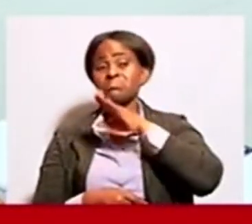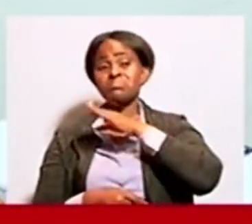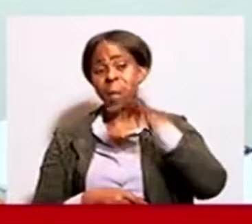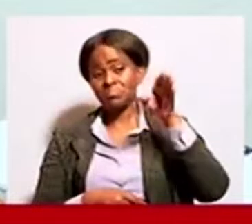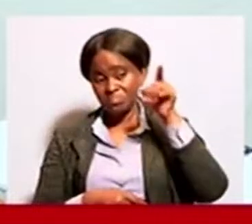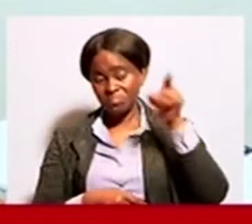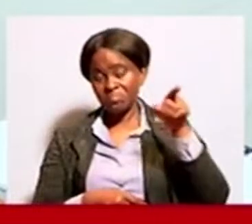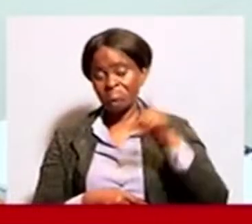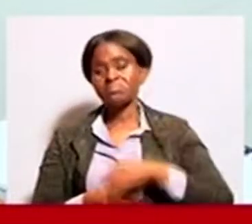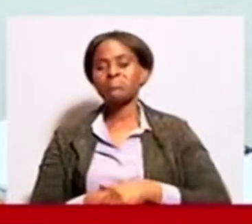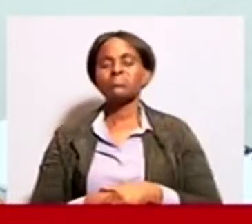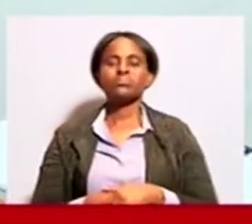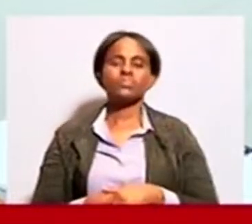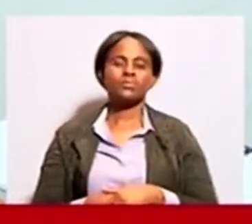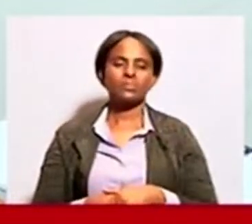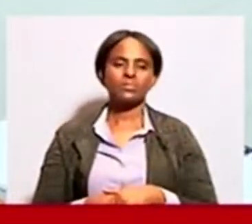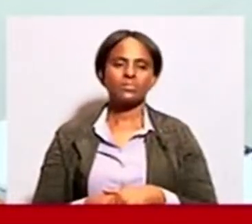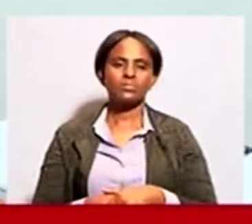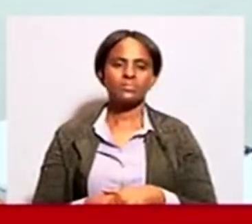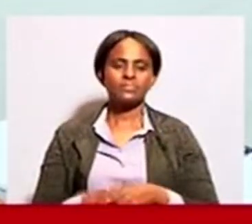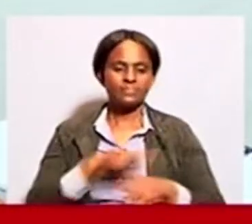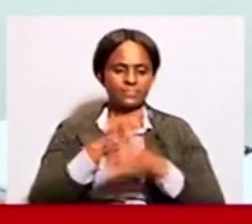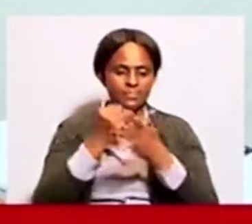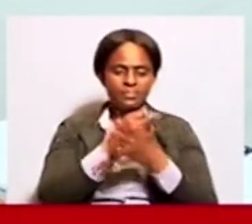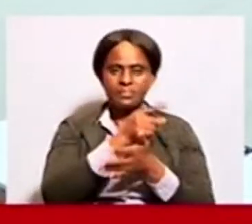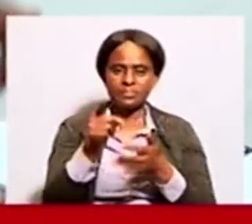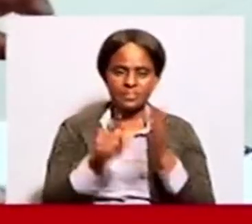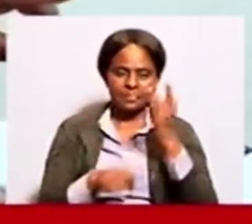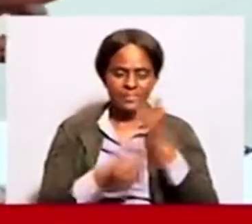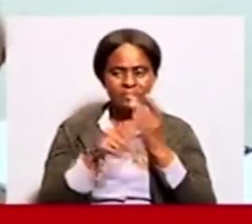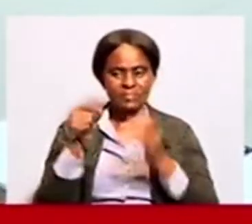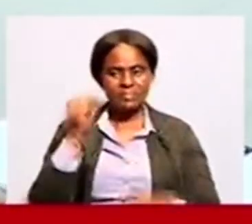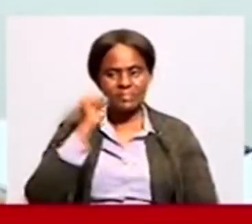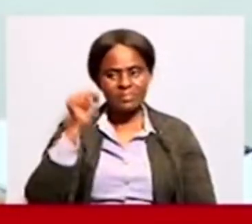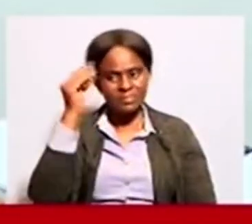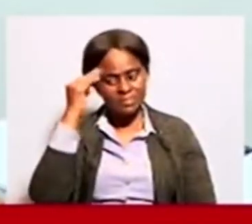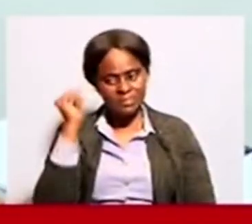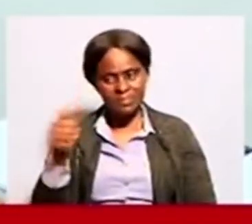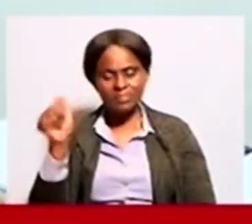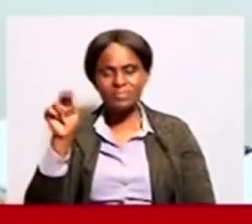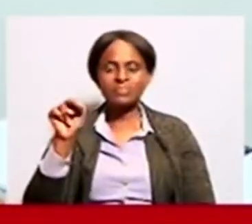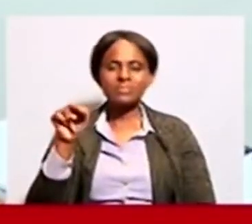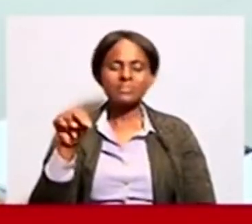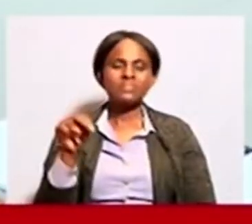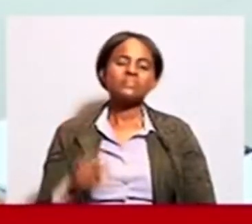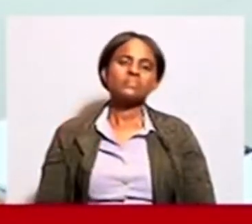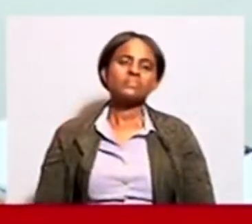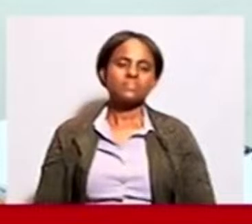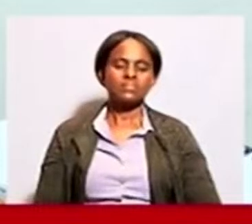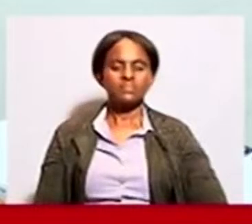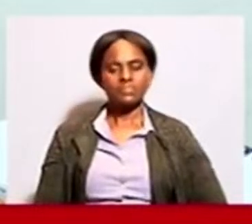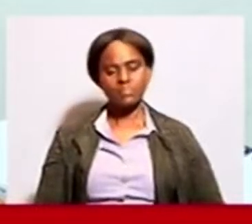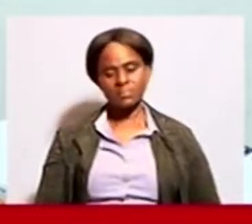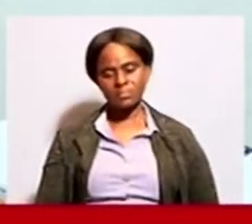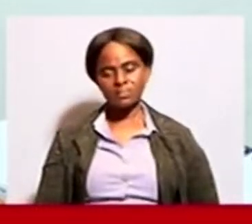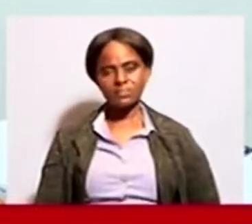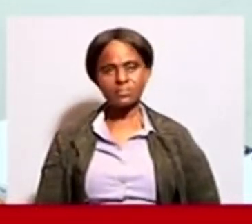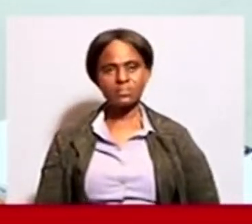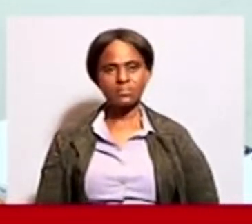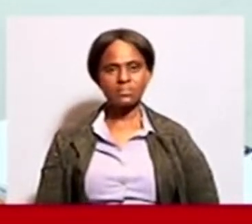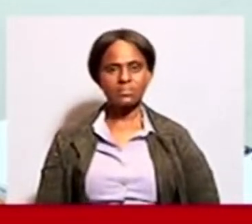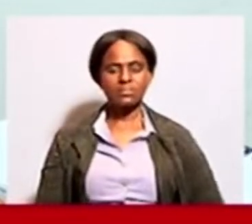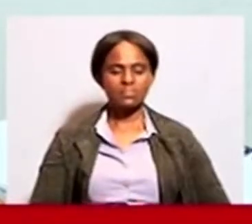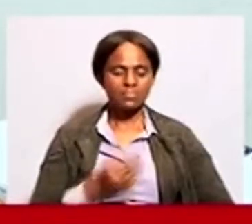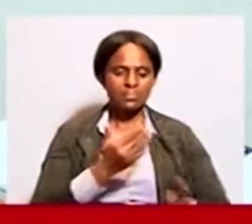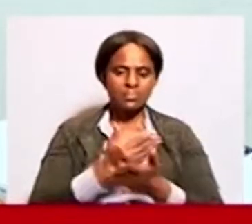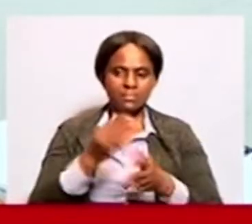cities. All these cities, she knows. She was at Ndola City Council when